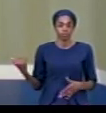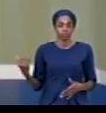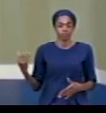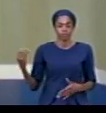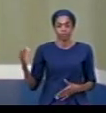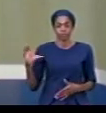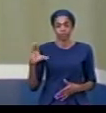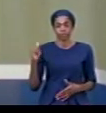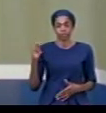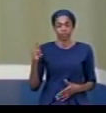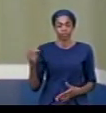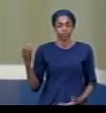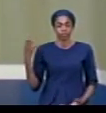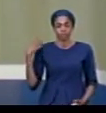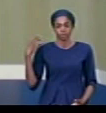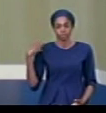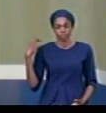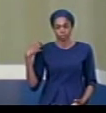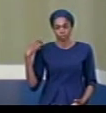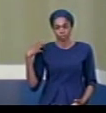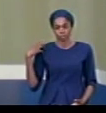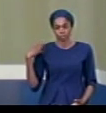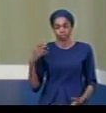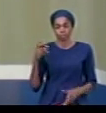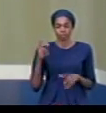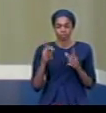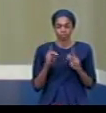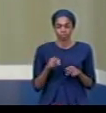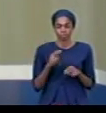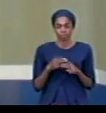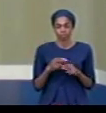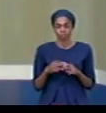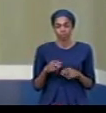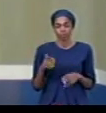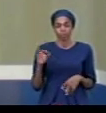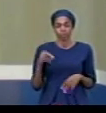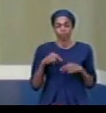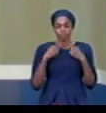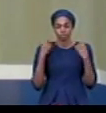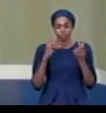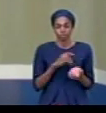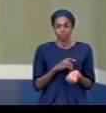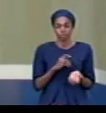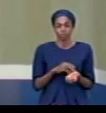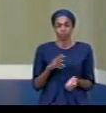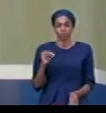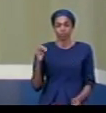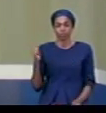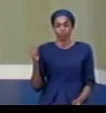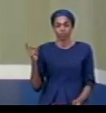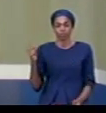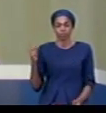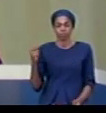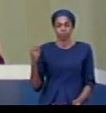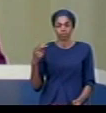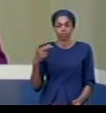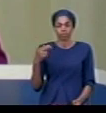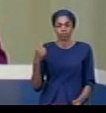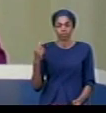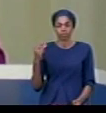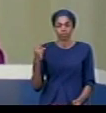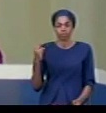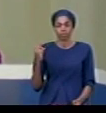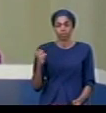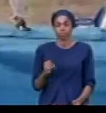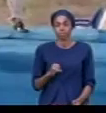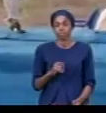Chairman in person of Reverend Dr. Matthias Achioda and his and our mother. They are all